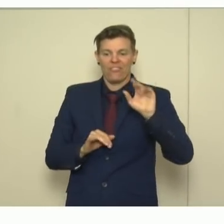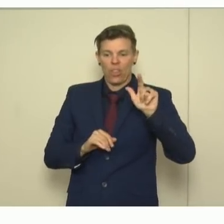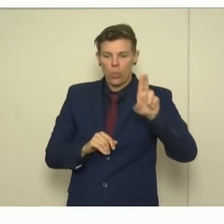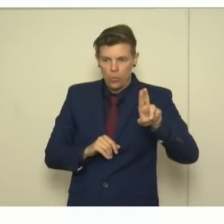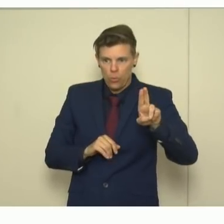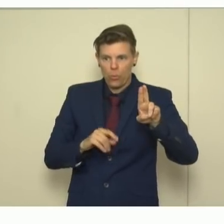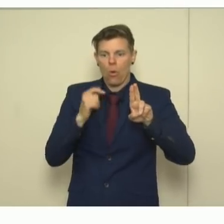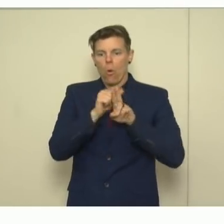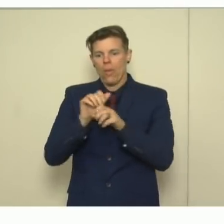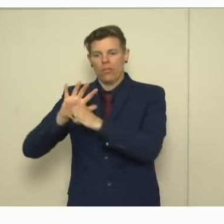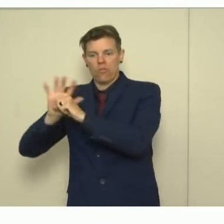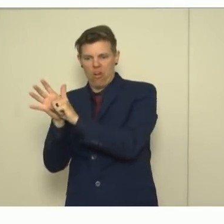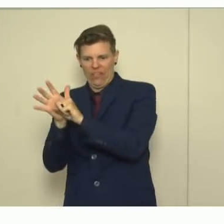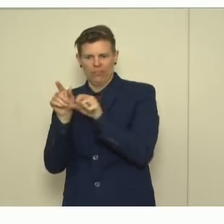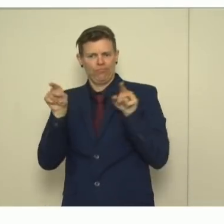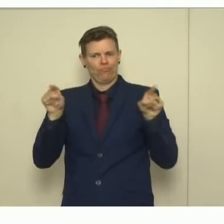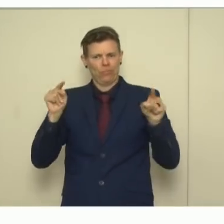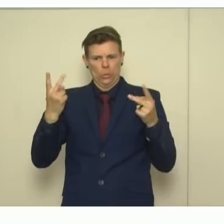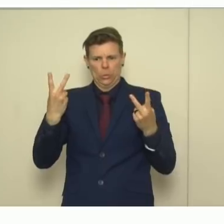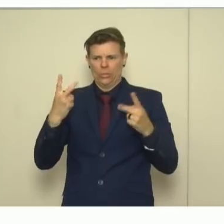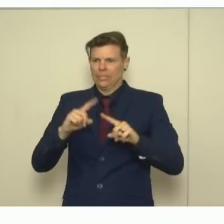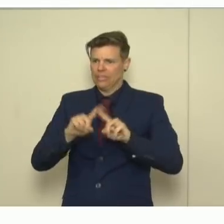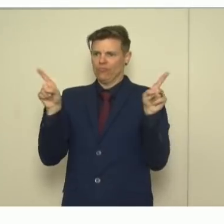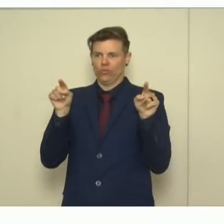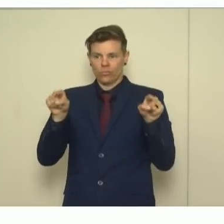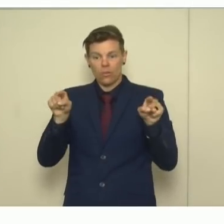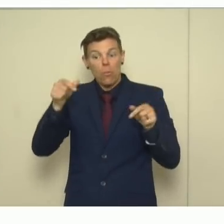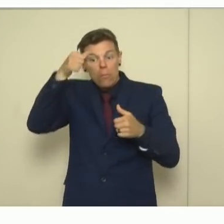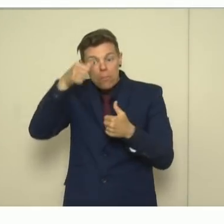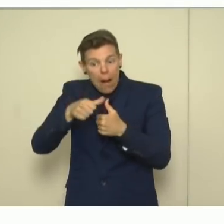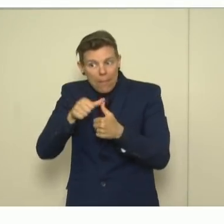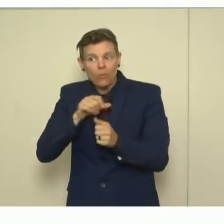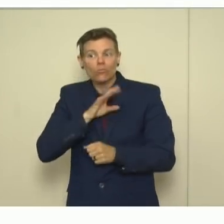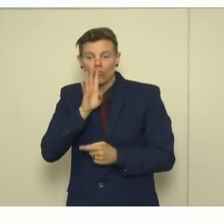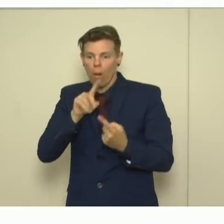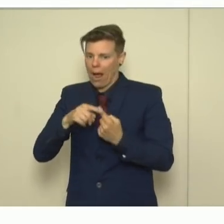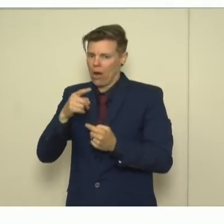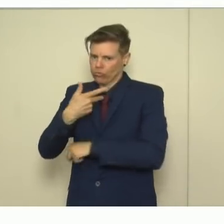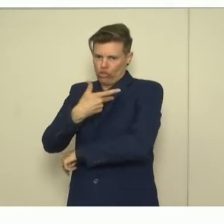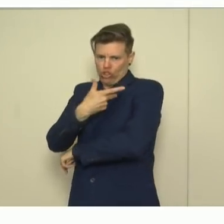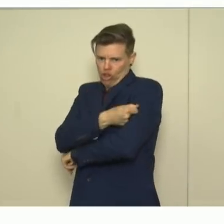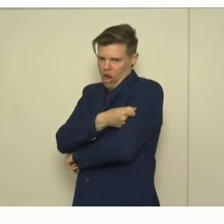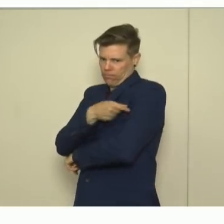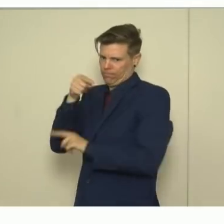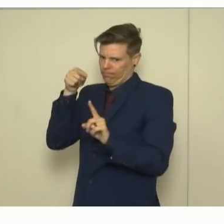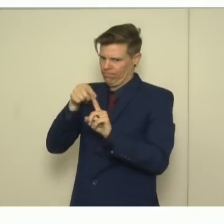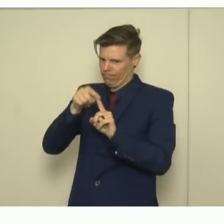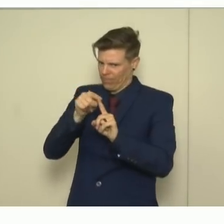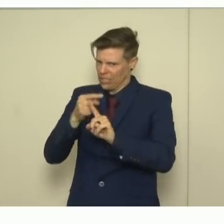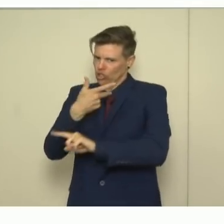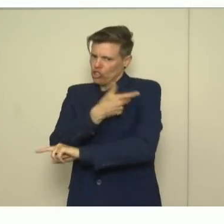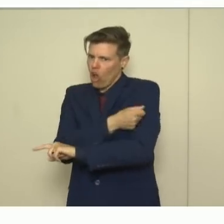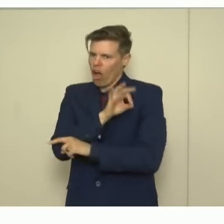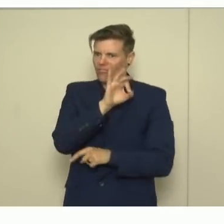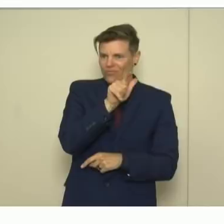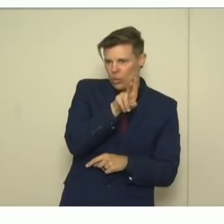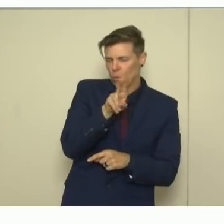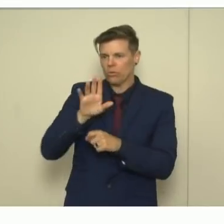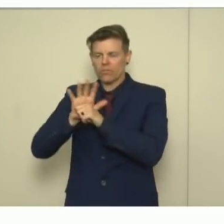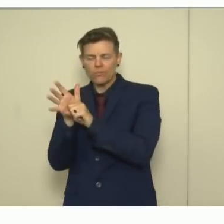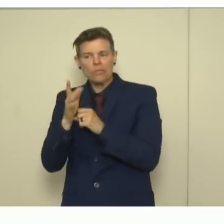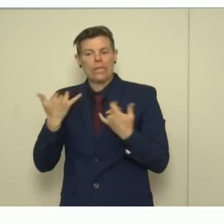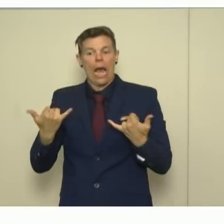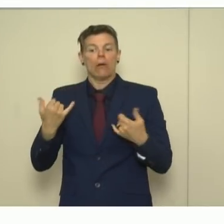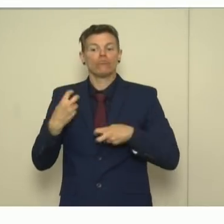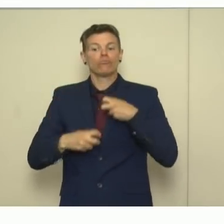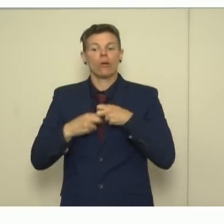vaccine, about the difference between flu and COVID. And the problem is there's almost no difference between the flu and